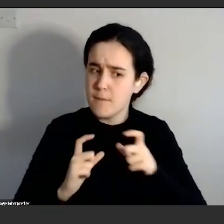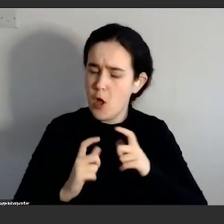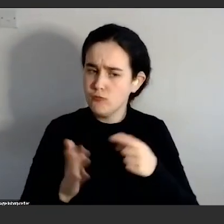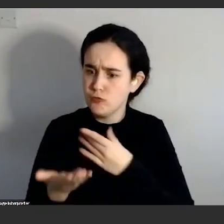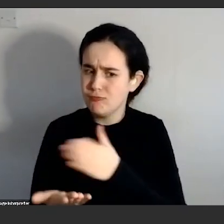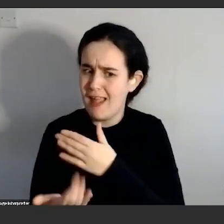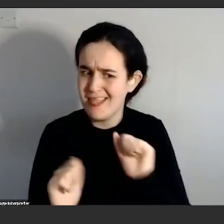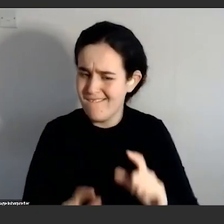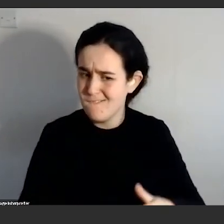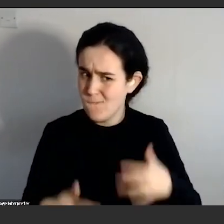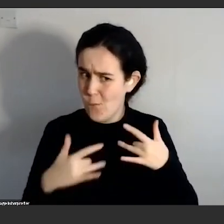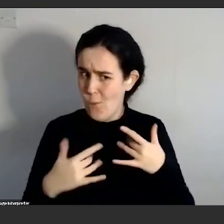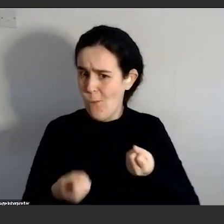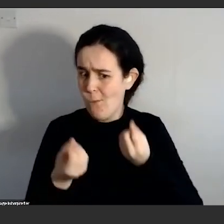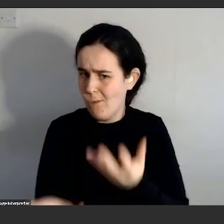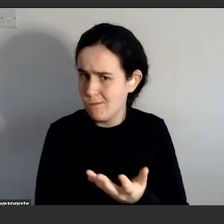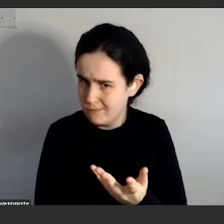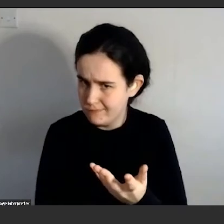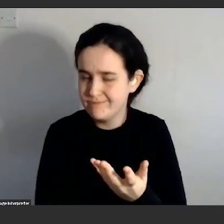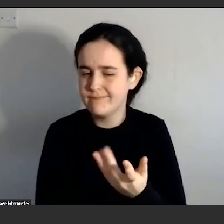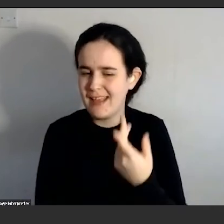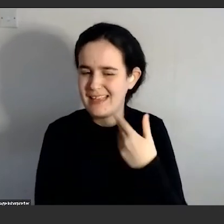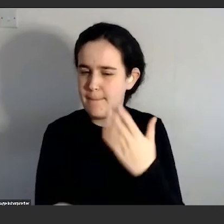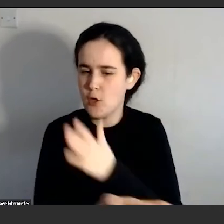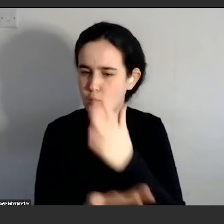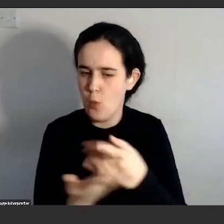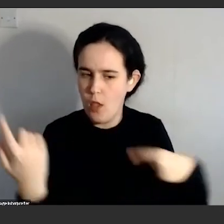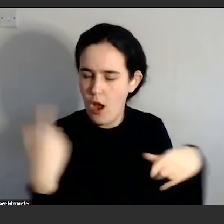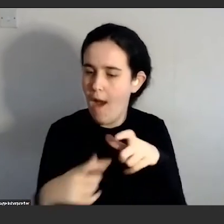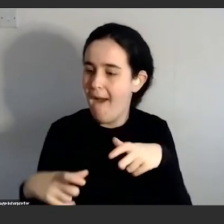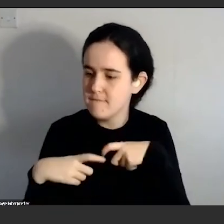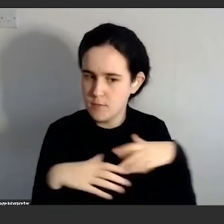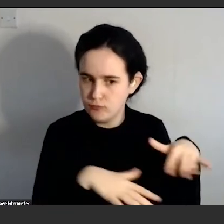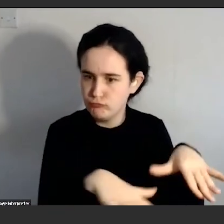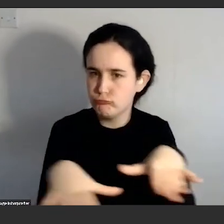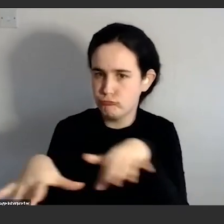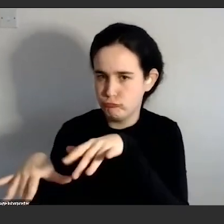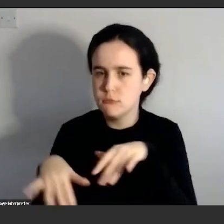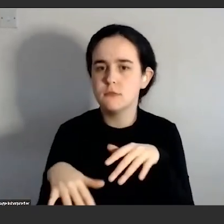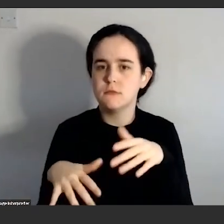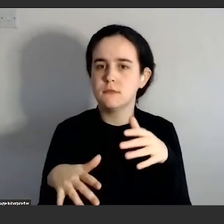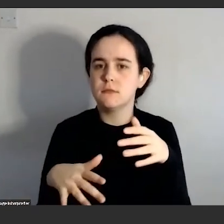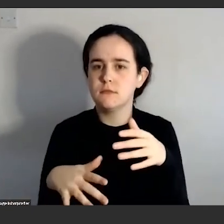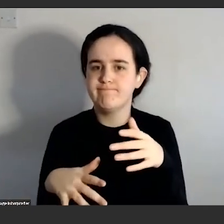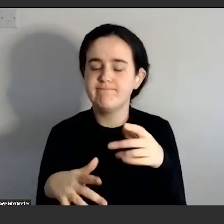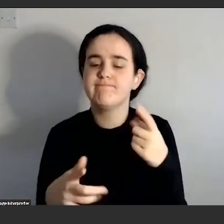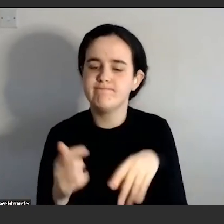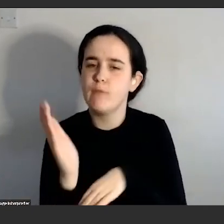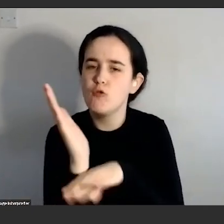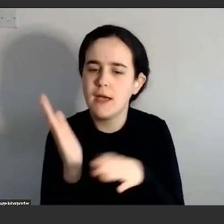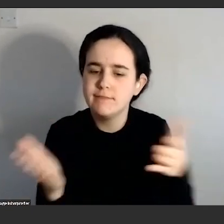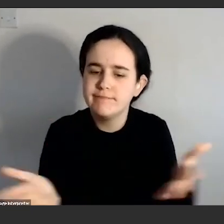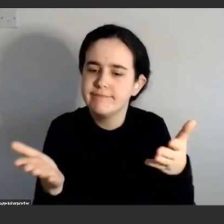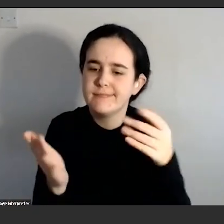without disabilities, it will take maybe 15 minutes, for the same activity for a child with disabilities. But